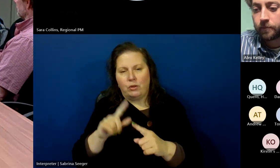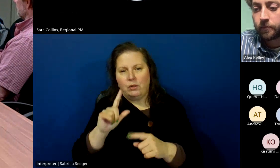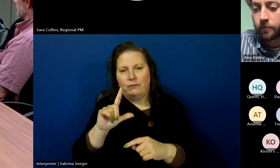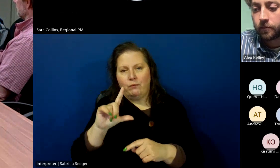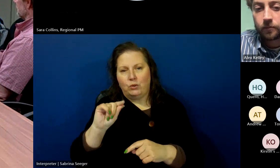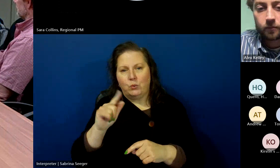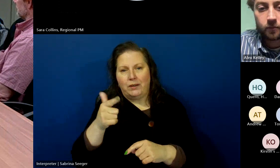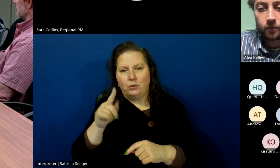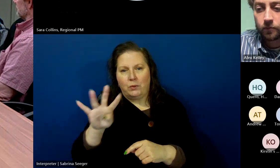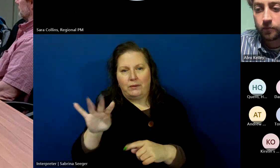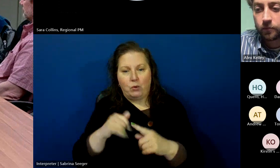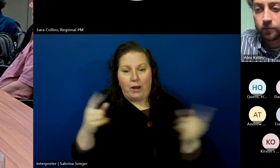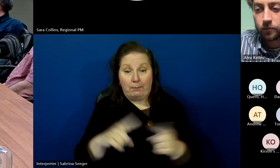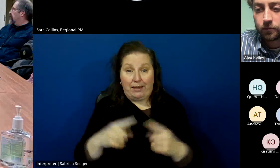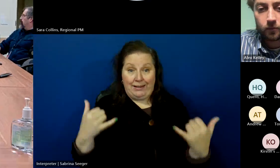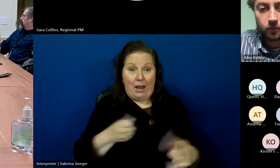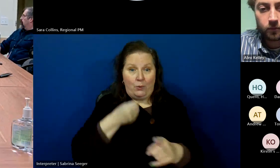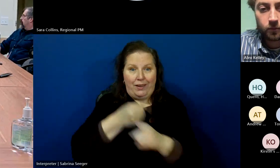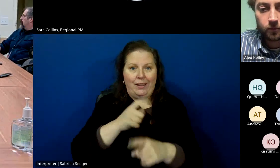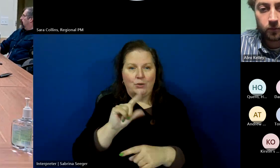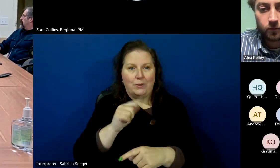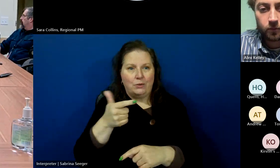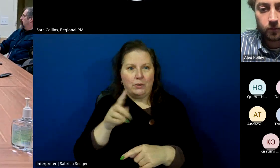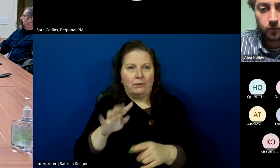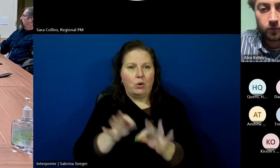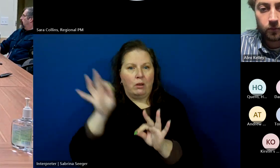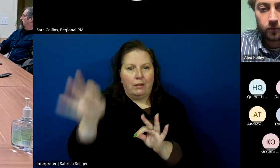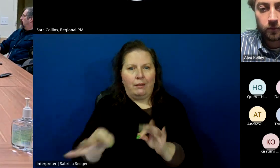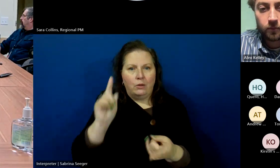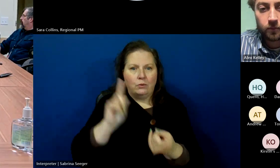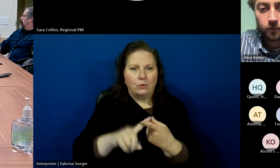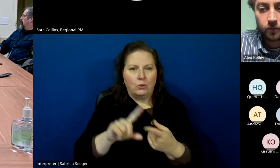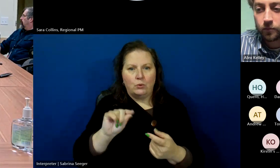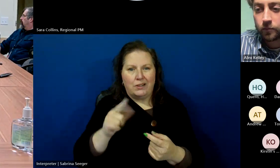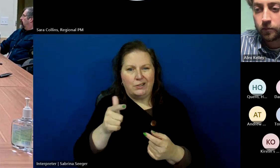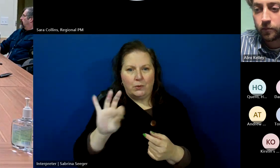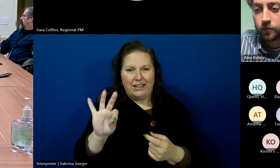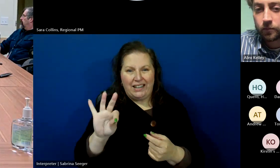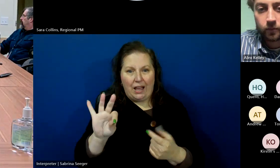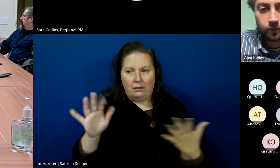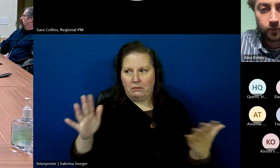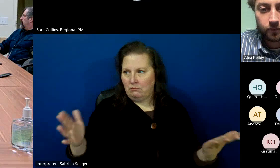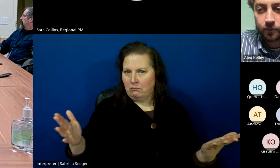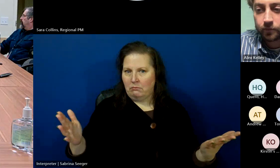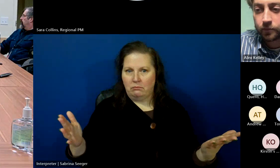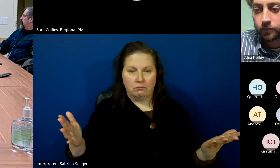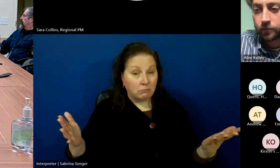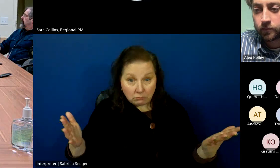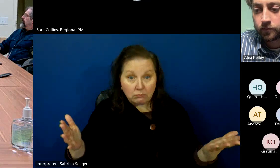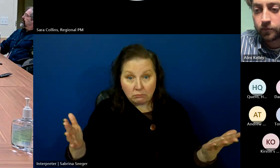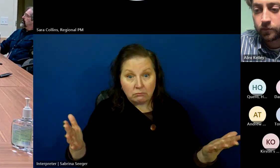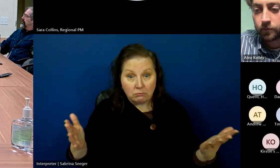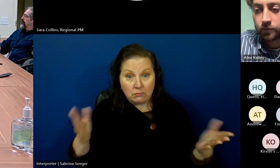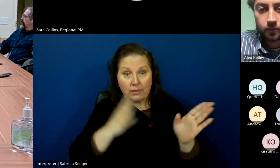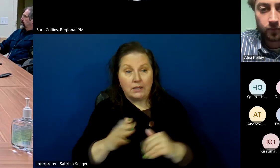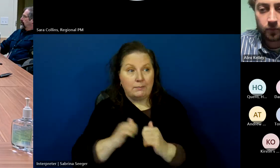And here it is, 2024. You say, oh, let's move it to 2029. I'm like, if we had had this plan in